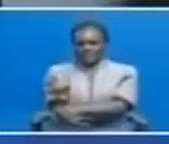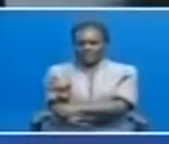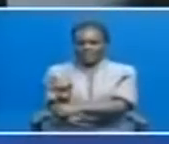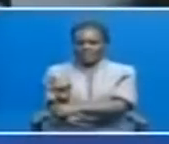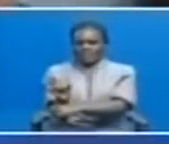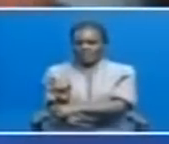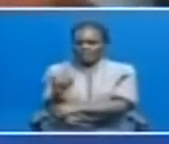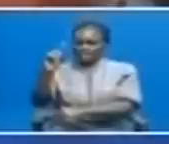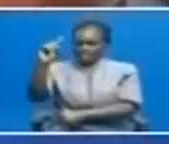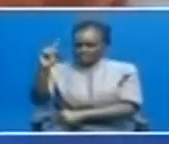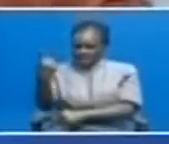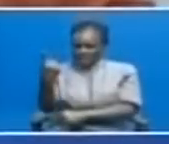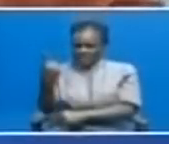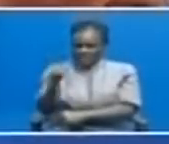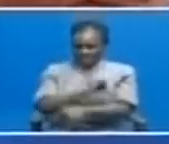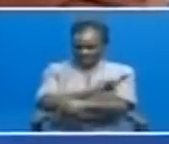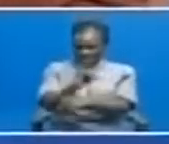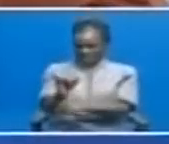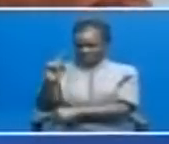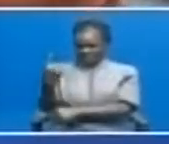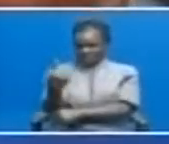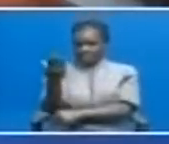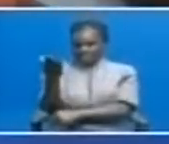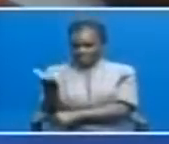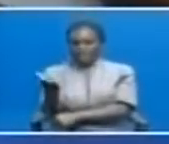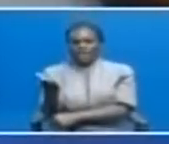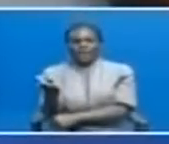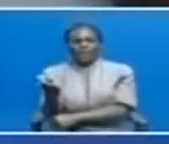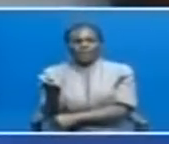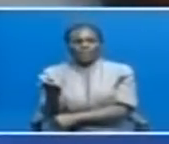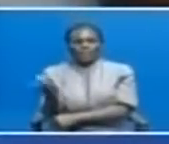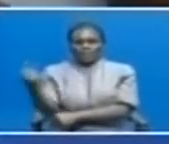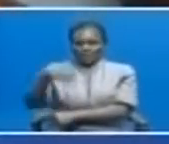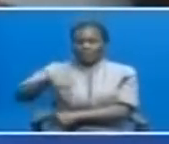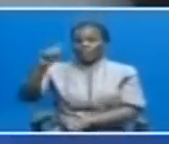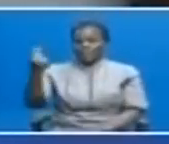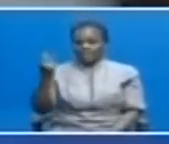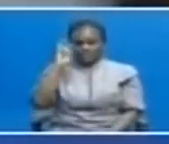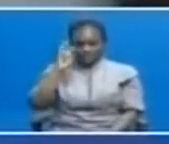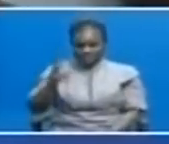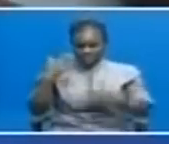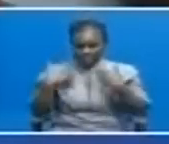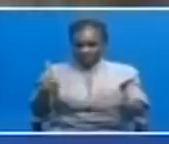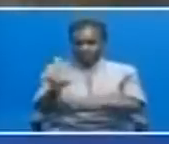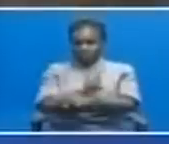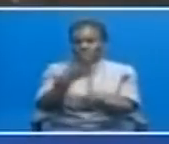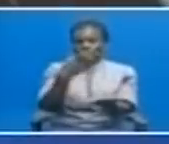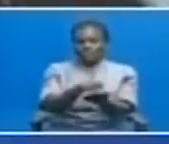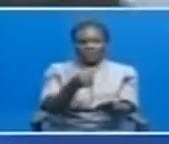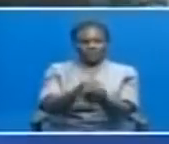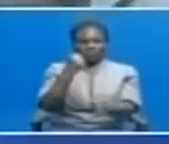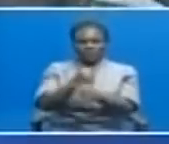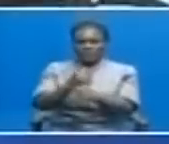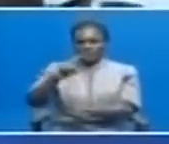So I made my first collection. I sold my Volkswagen bus that I came into Kenya in, and I used that money to make my